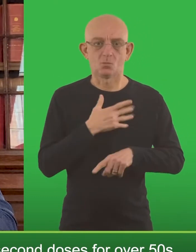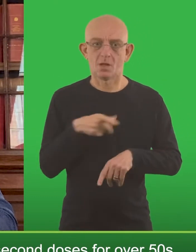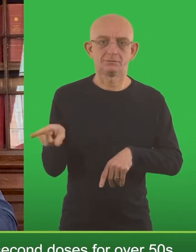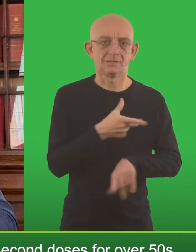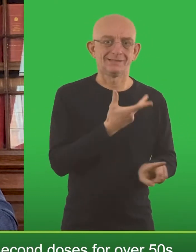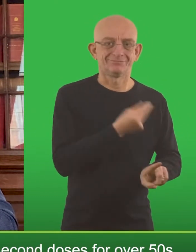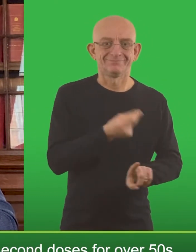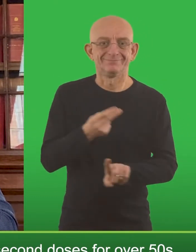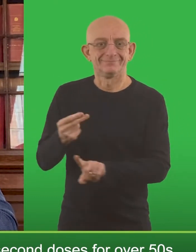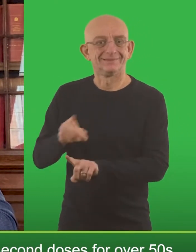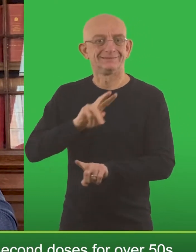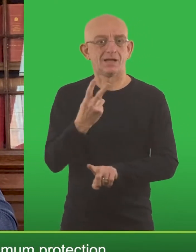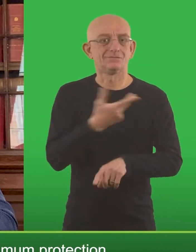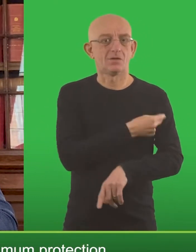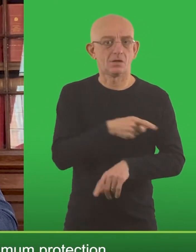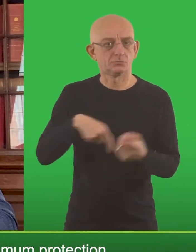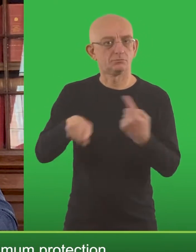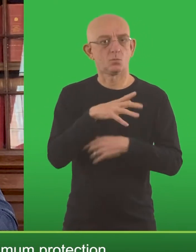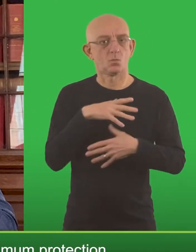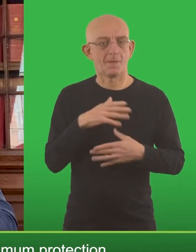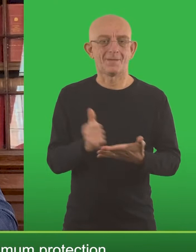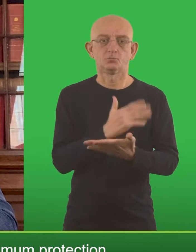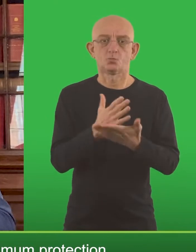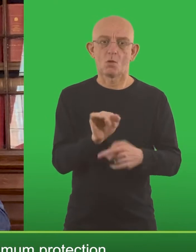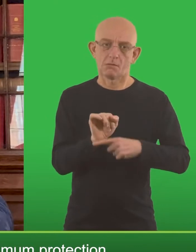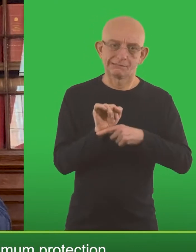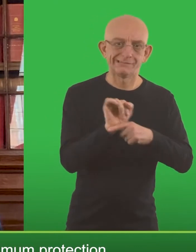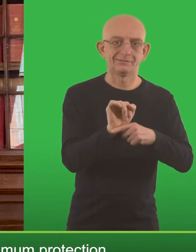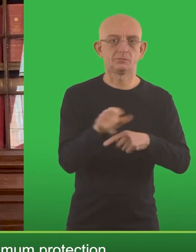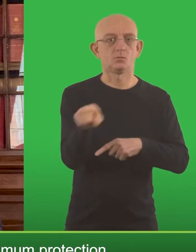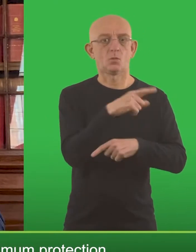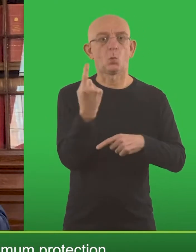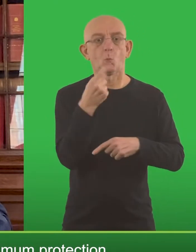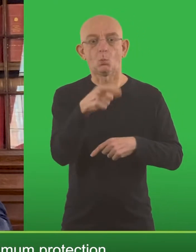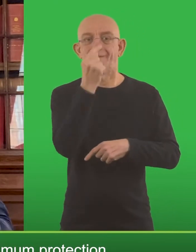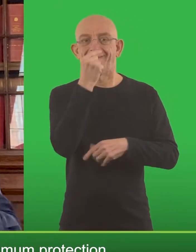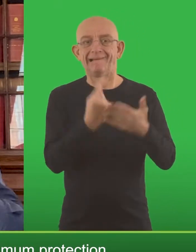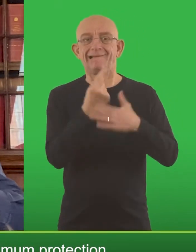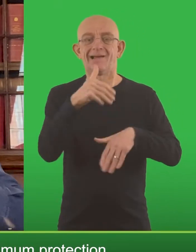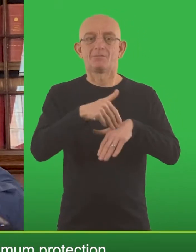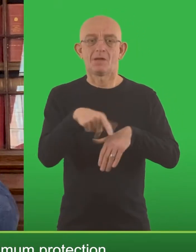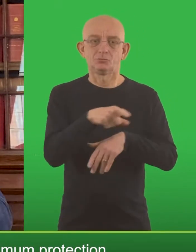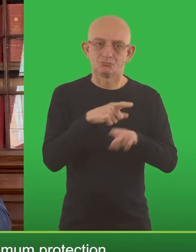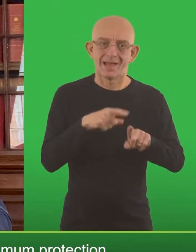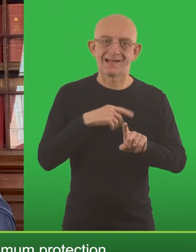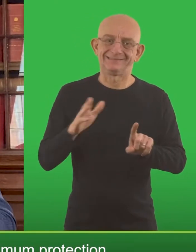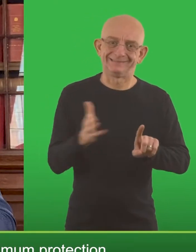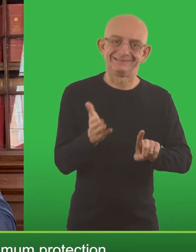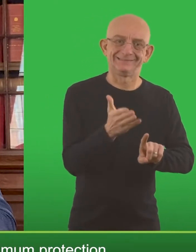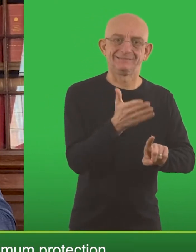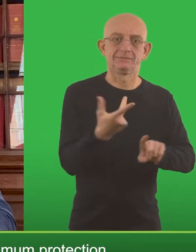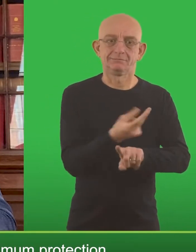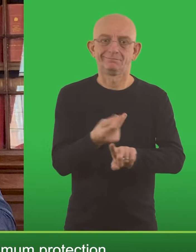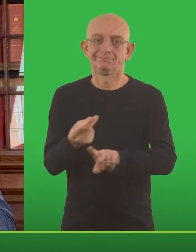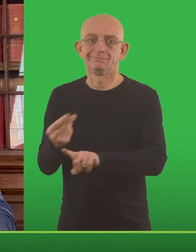over 50s and those who are clinically vulnerable, so to make sure that we've got the maximum protection for those who are most likely